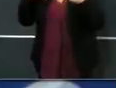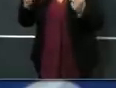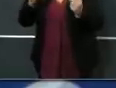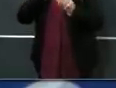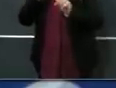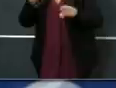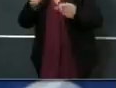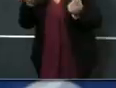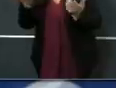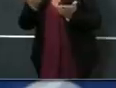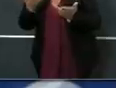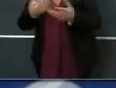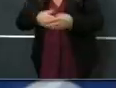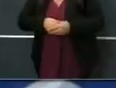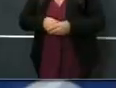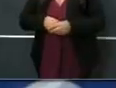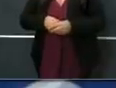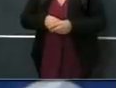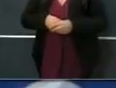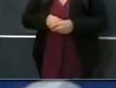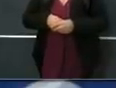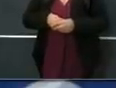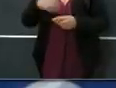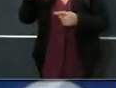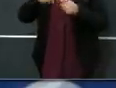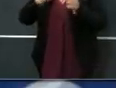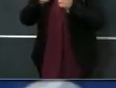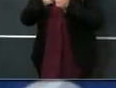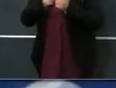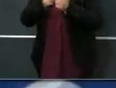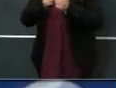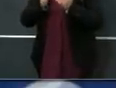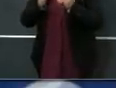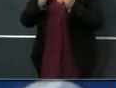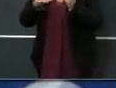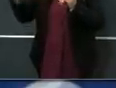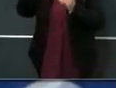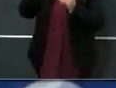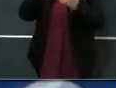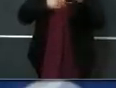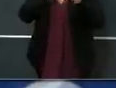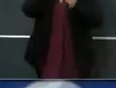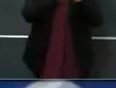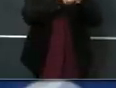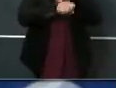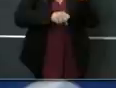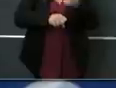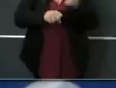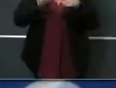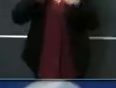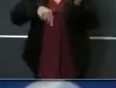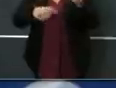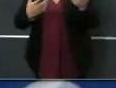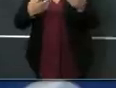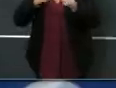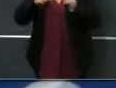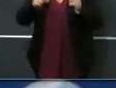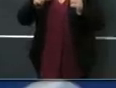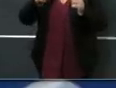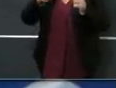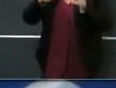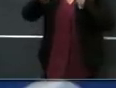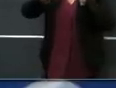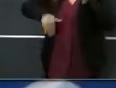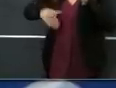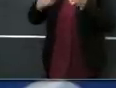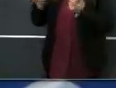farther backwards than the state guidance. And so there is a cap in terms of the loosening at the local level. There's